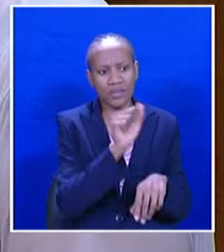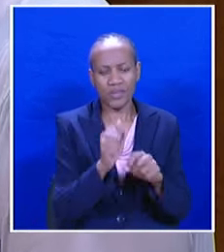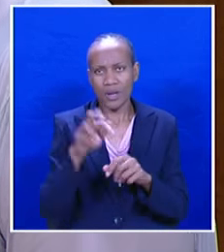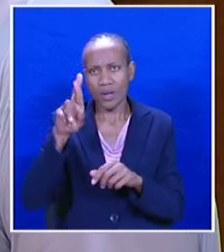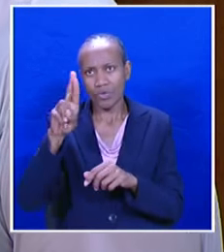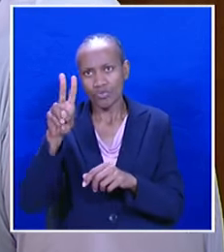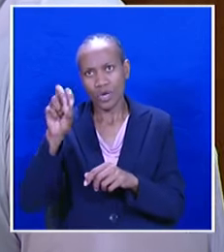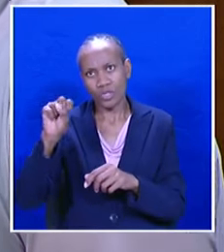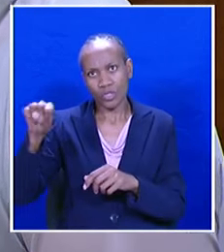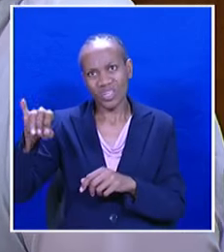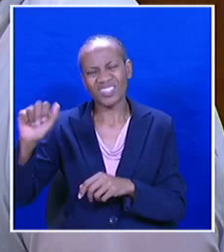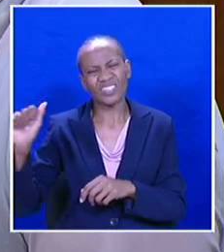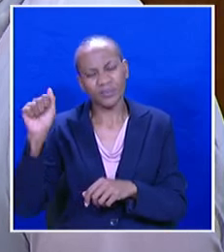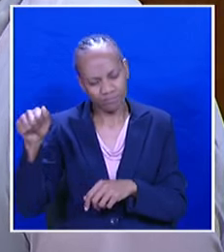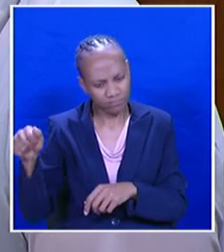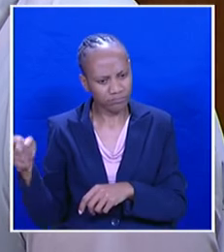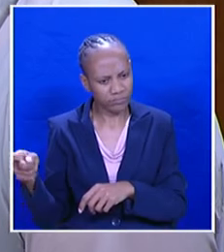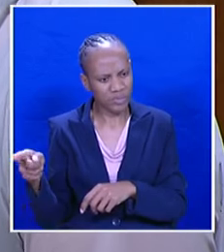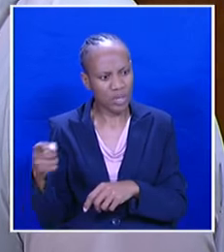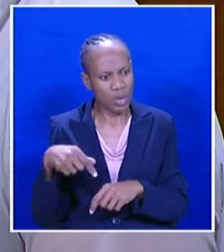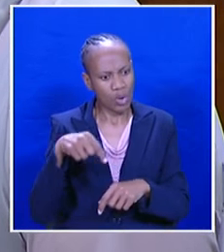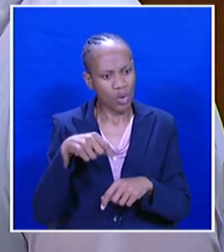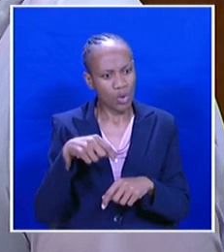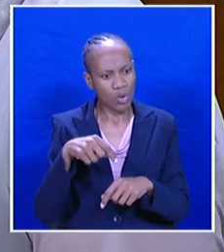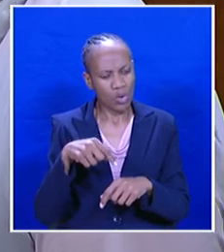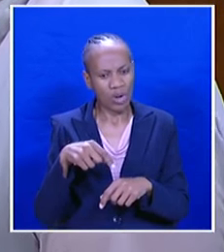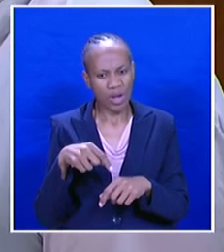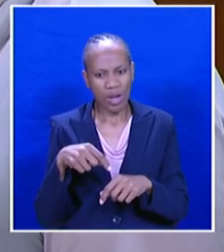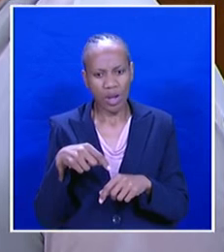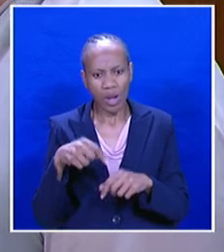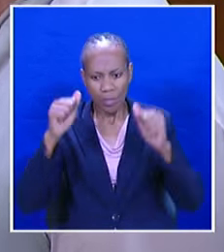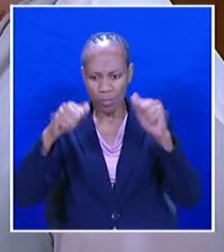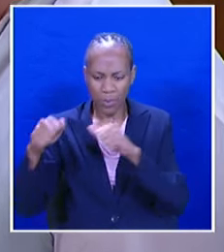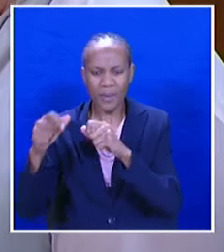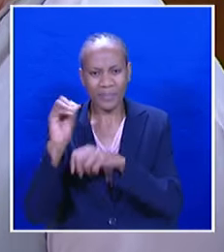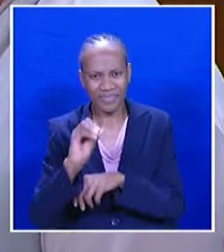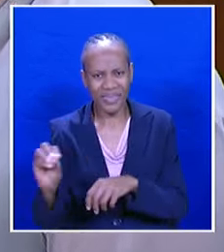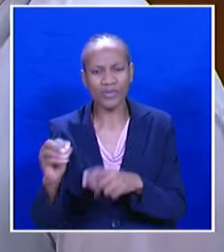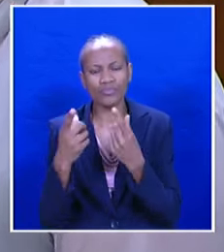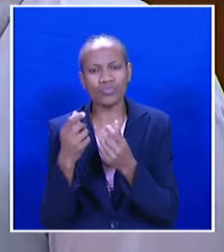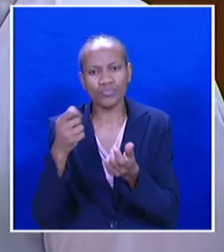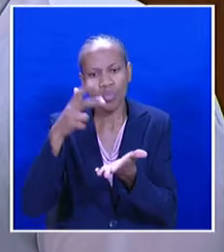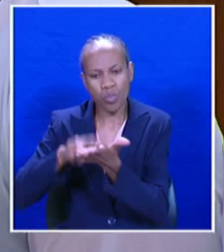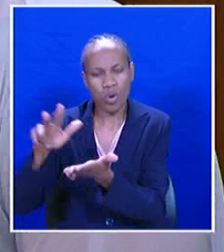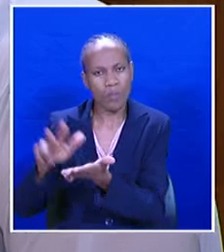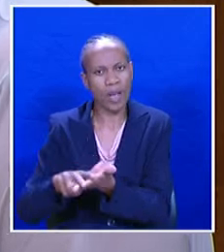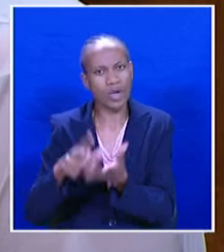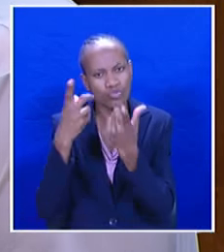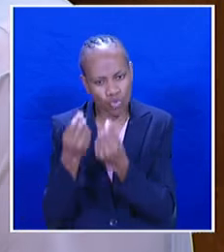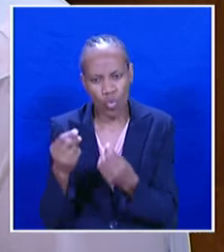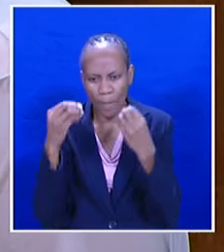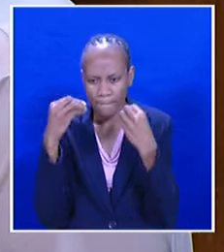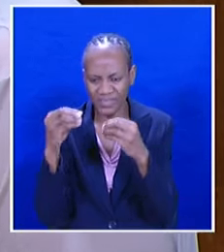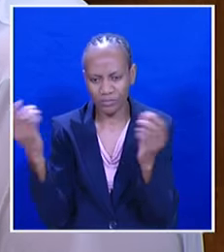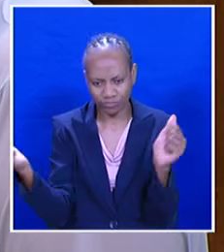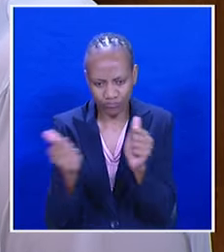to do business with other nuclear vendors for a minimum binding period of 20 years, it appears that the agreement lays the